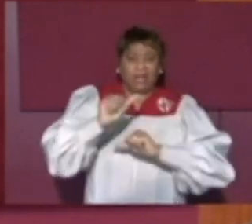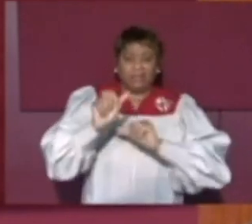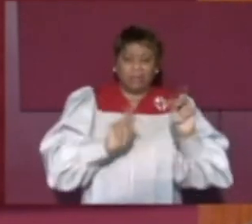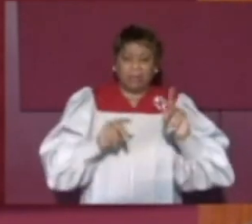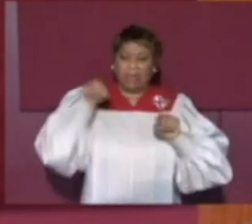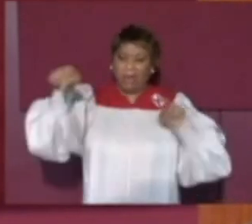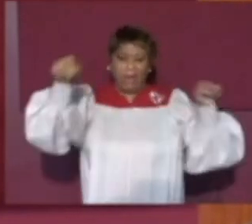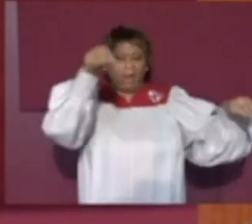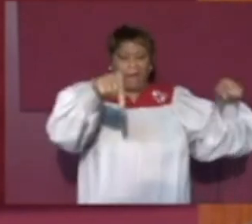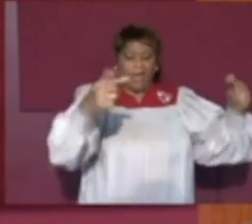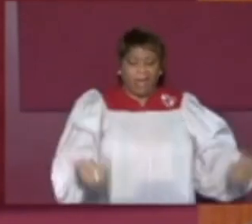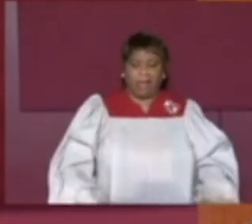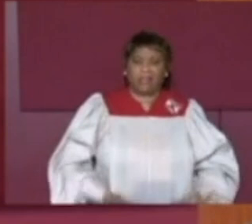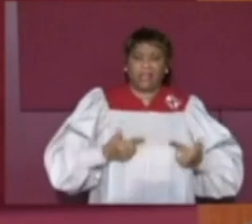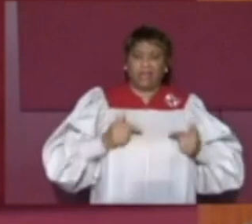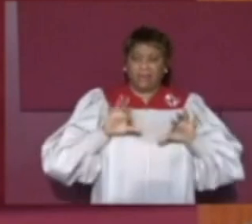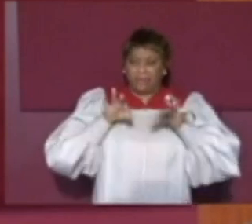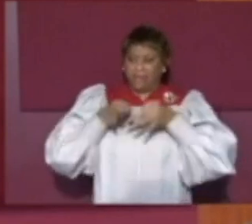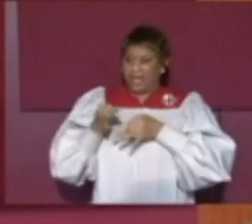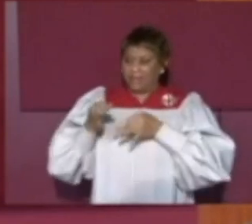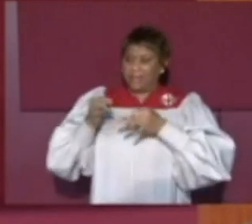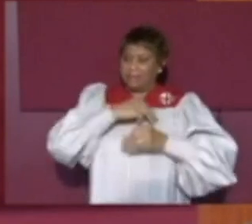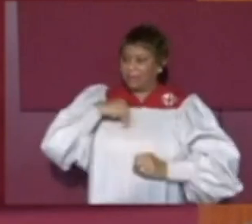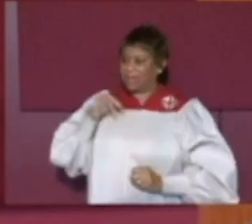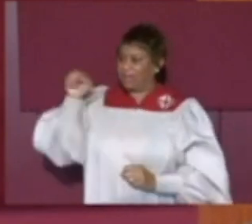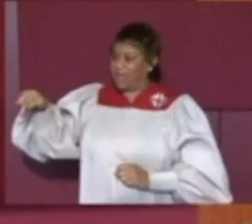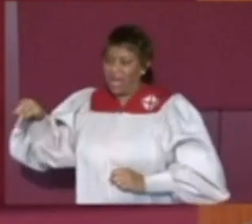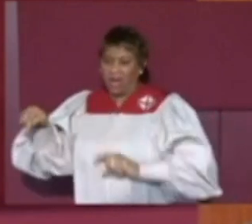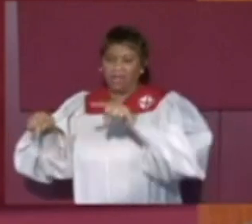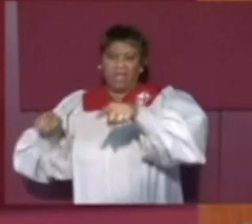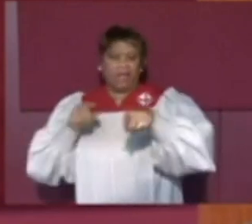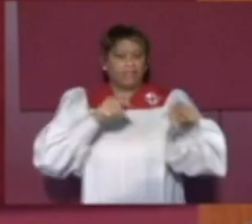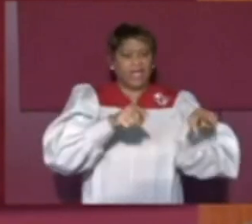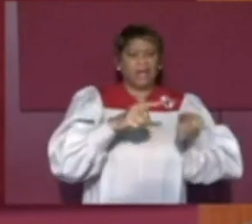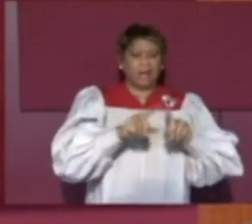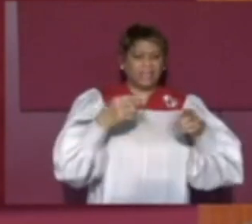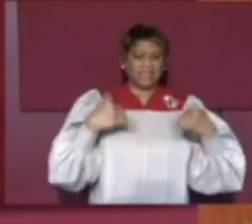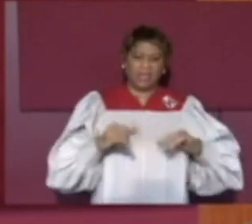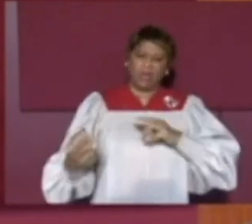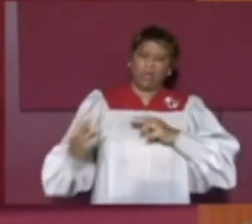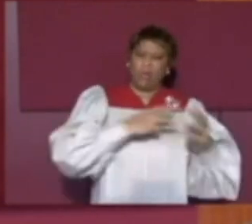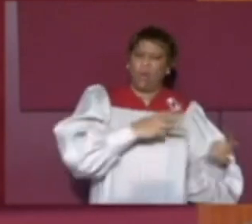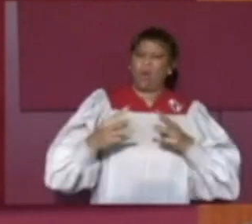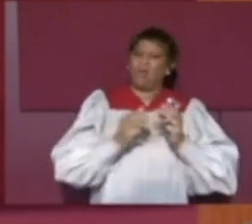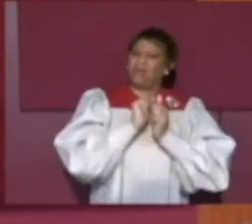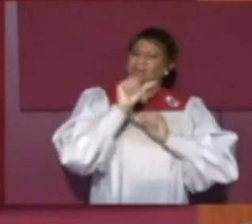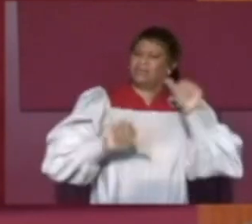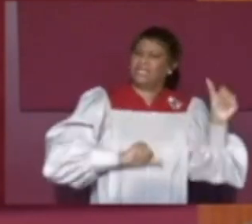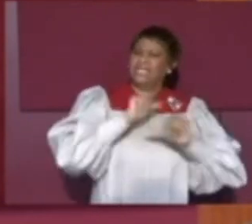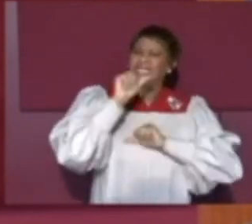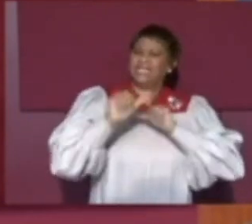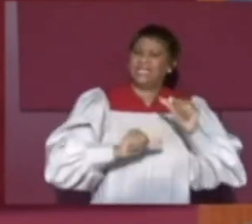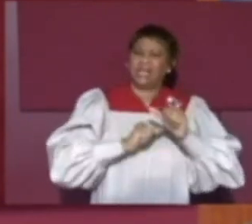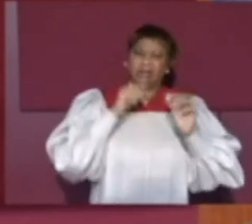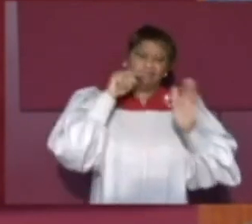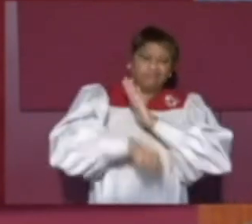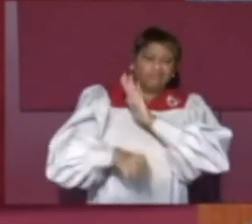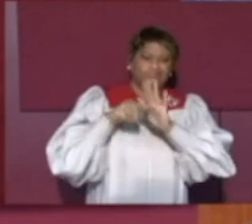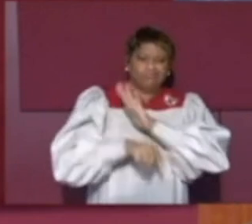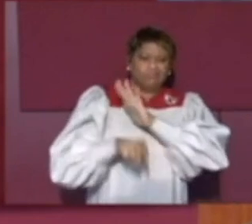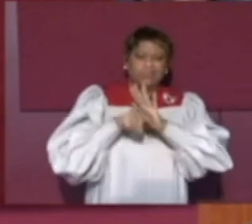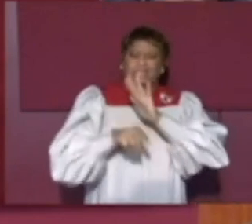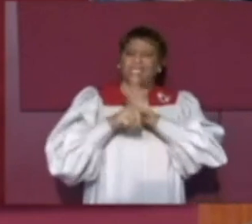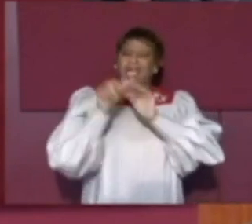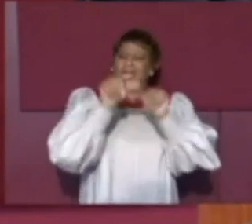those countries who have family members who live in all of those countries, but yet they are at war with one another and they're killing one another